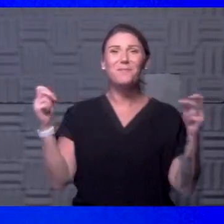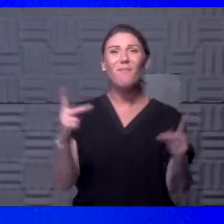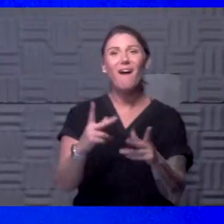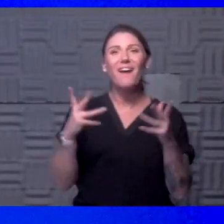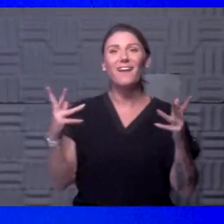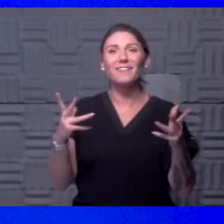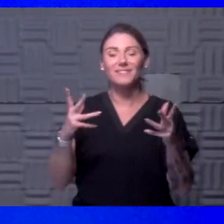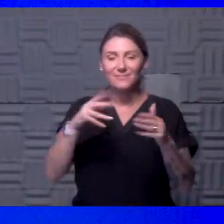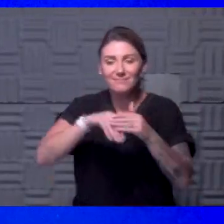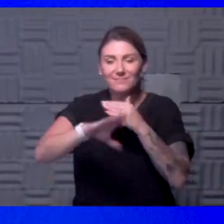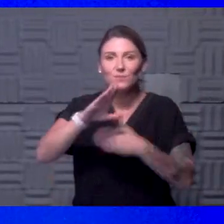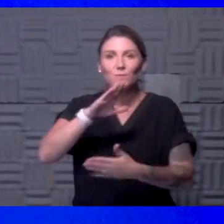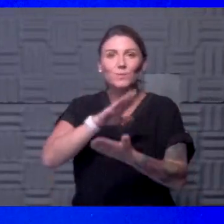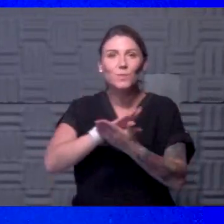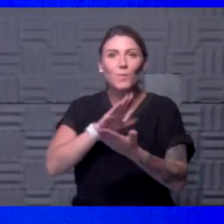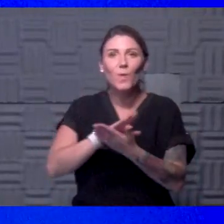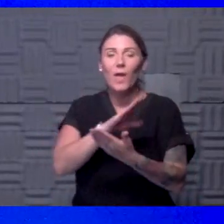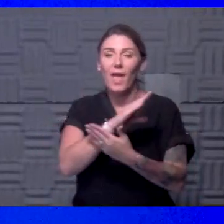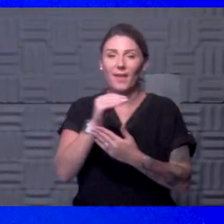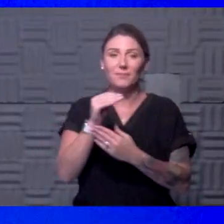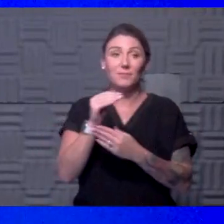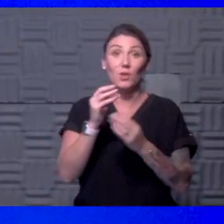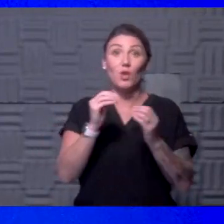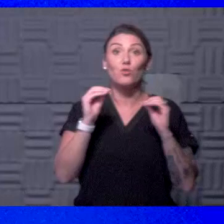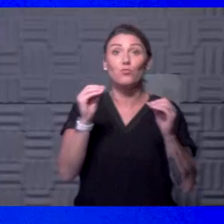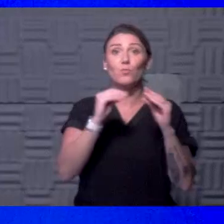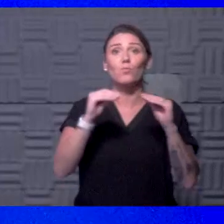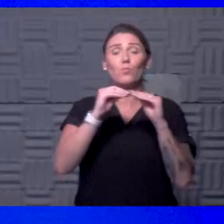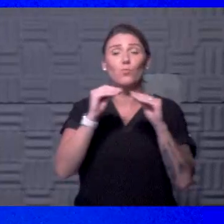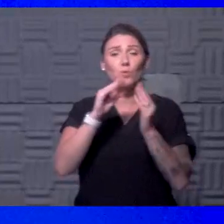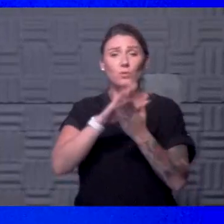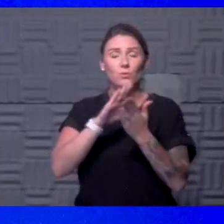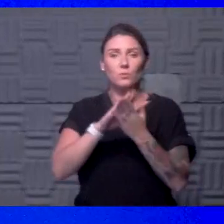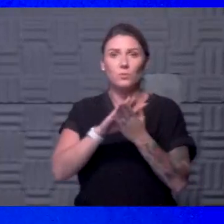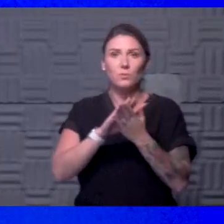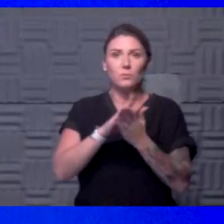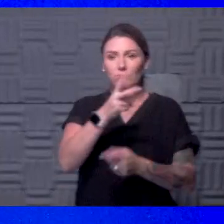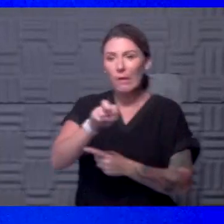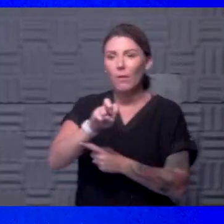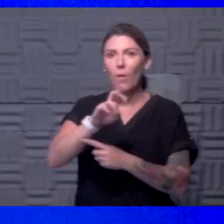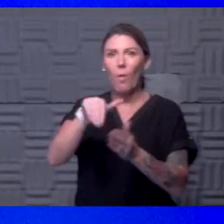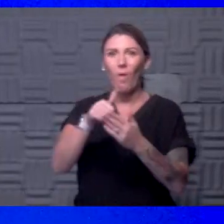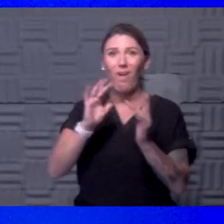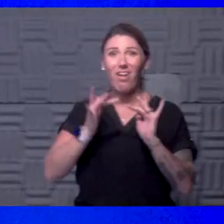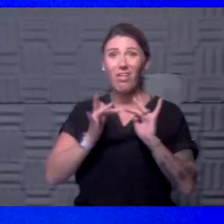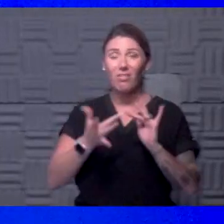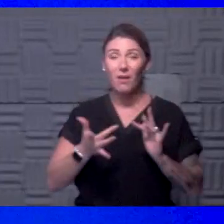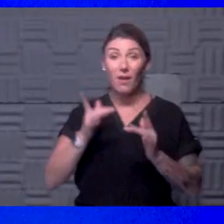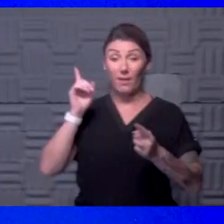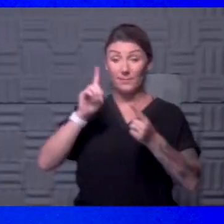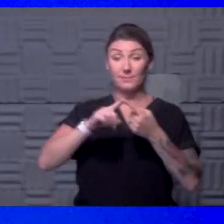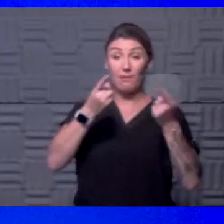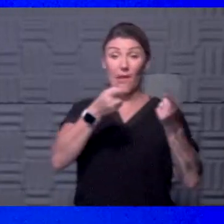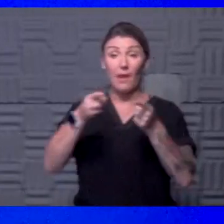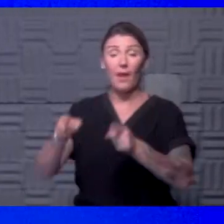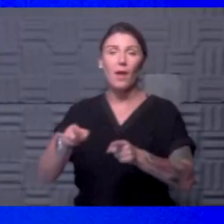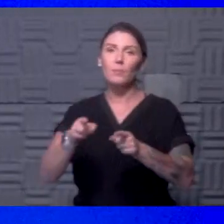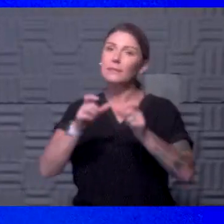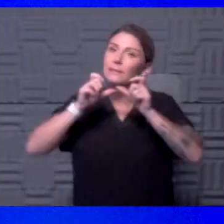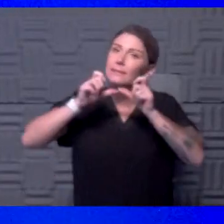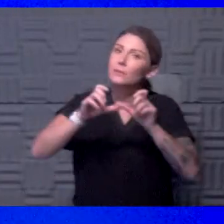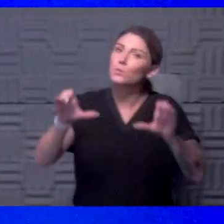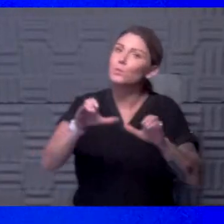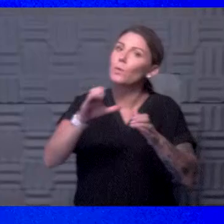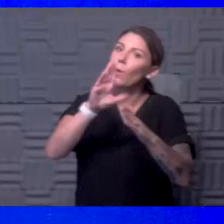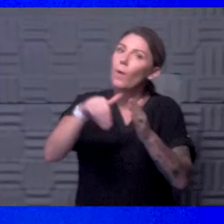into the schools, and hopefully no more schools will have to go to all online. But until that happens, we need to keep doing those things that we've talked